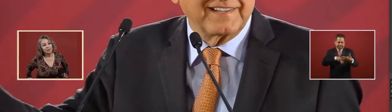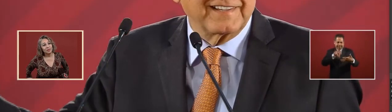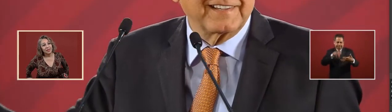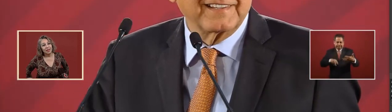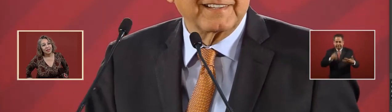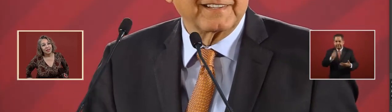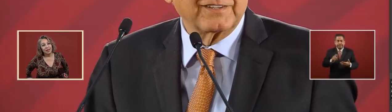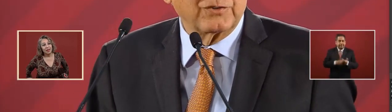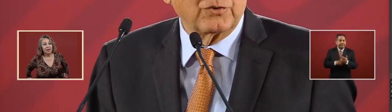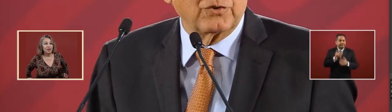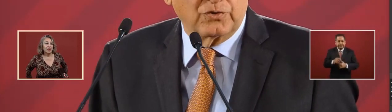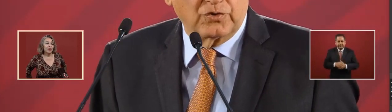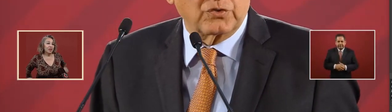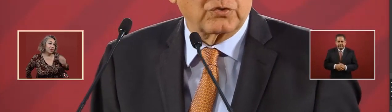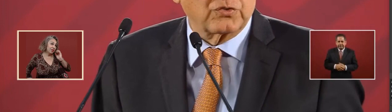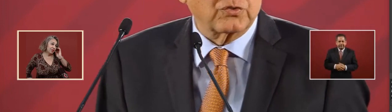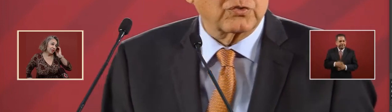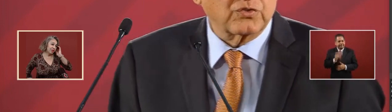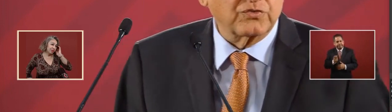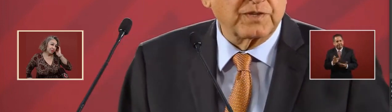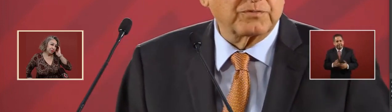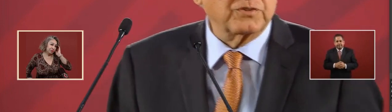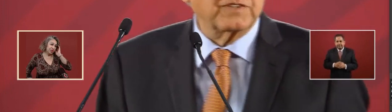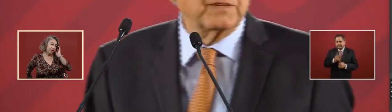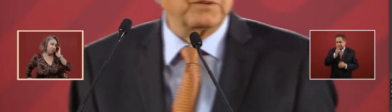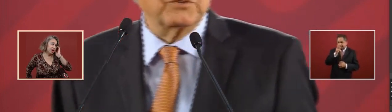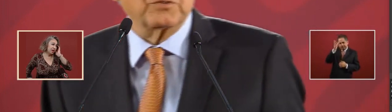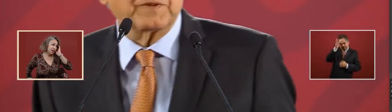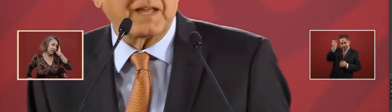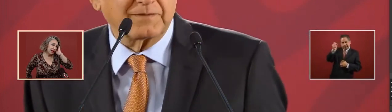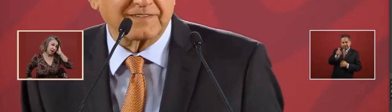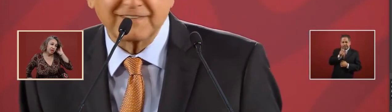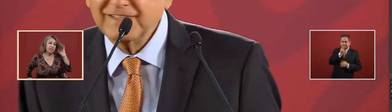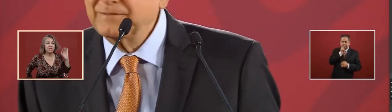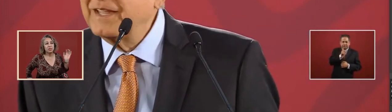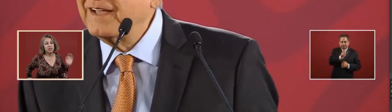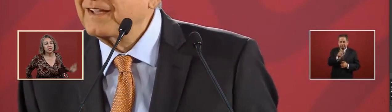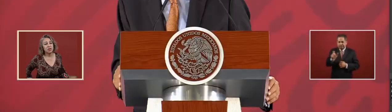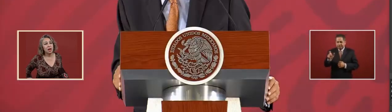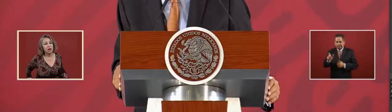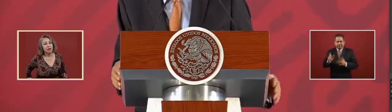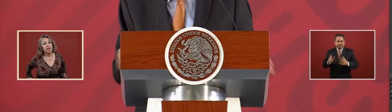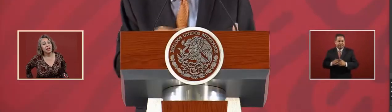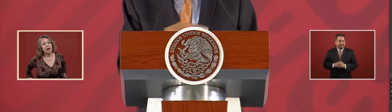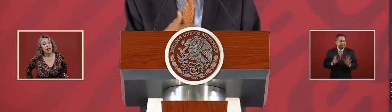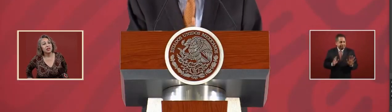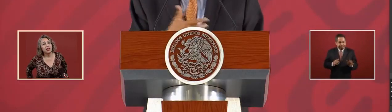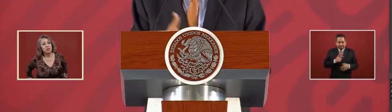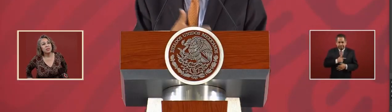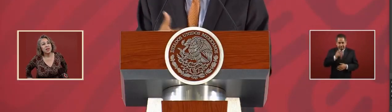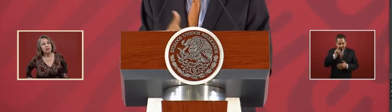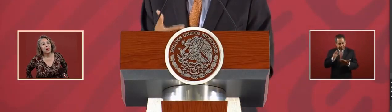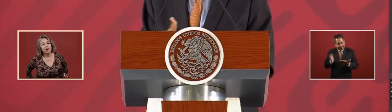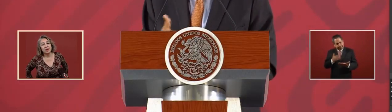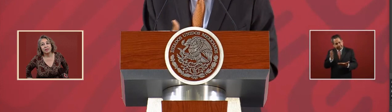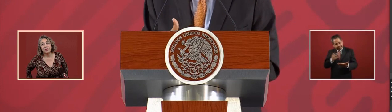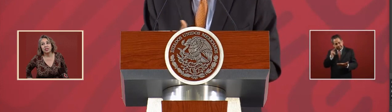Sobre los conceptos, términos, regarding palabras, the concepts,